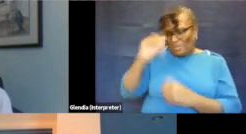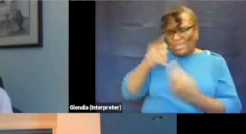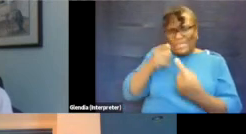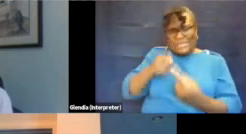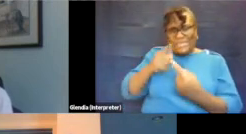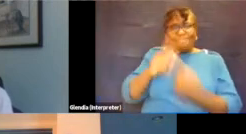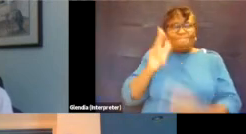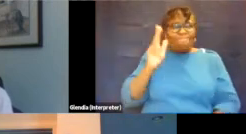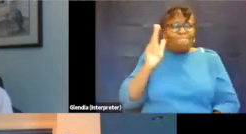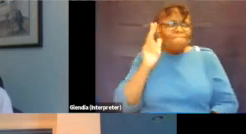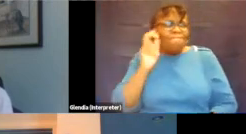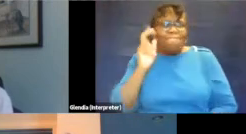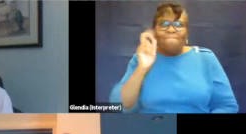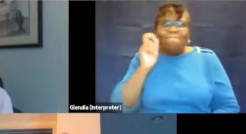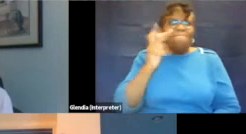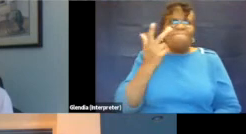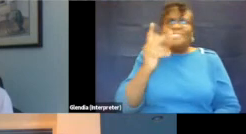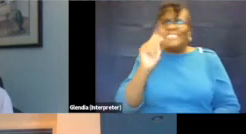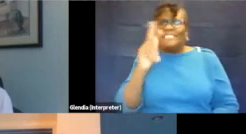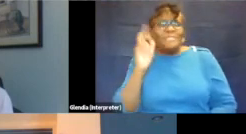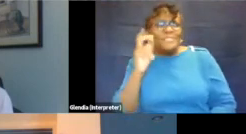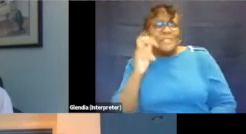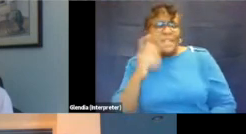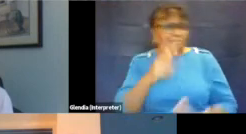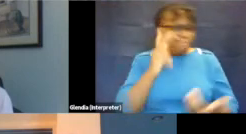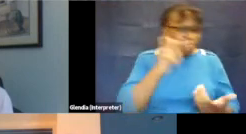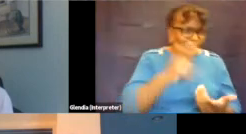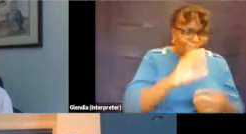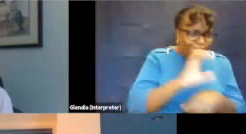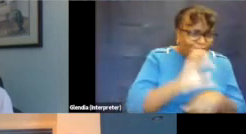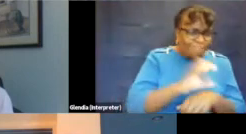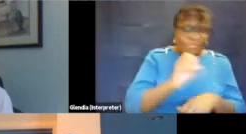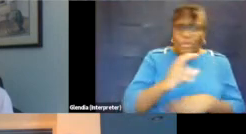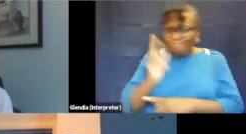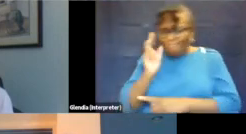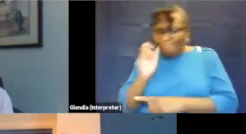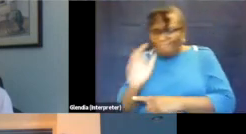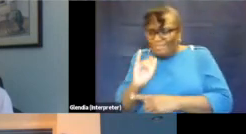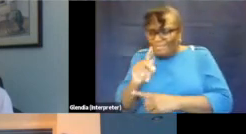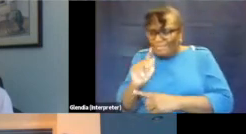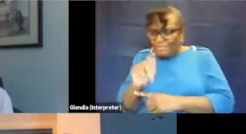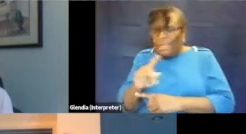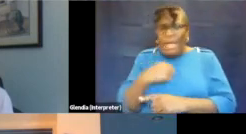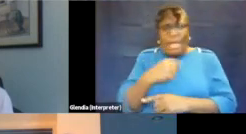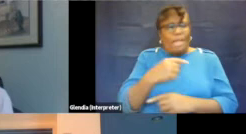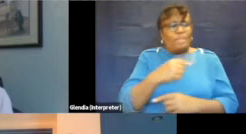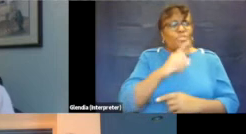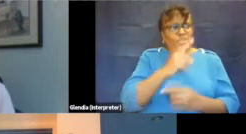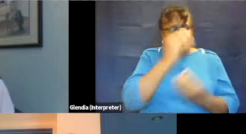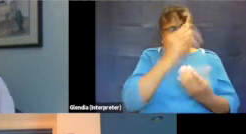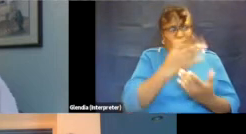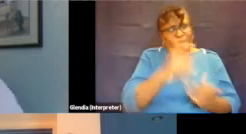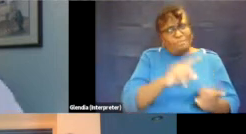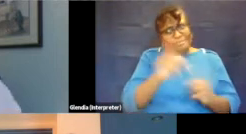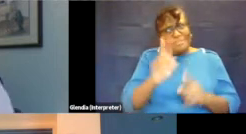TV and the computer and the iPads. And those were just conversations that I definitely relate to them to have with their private audiologist. So